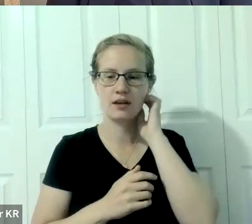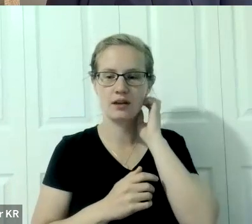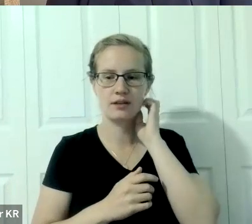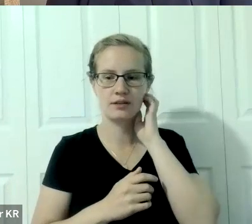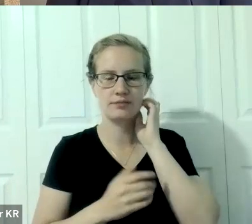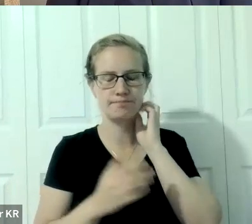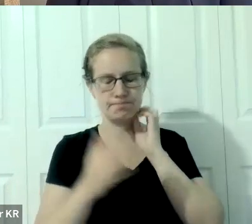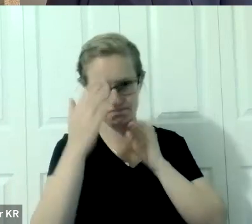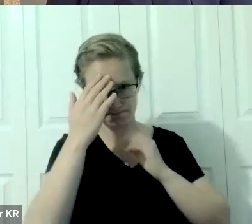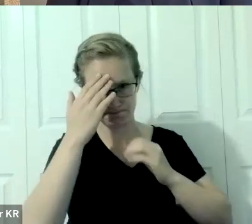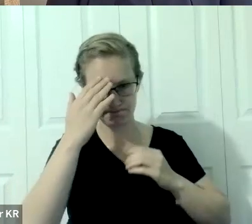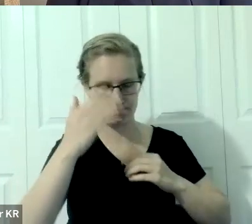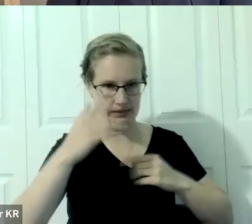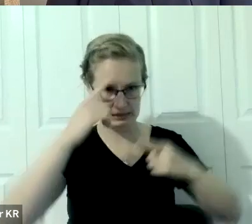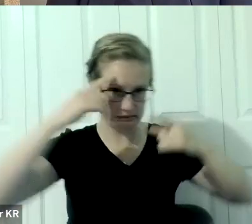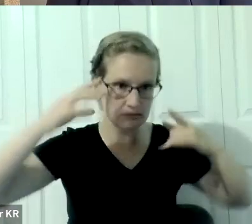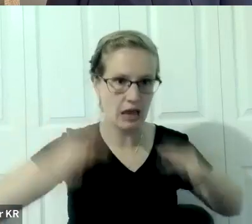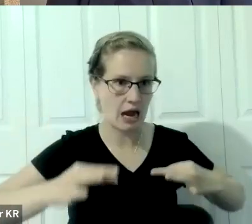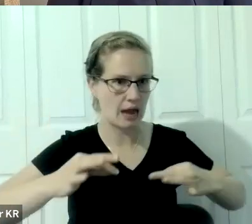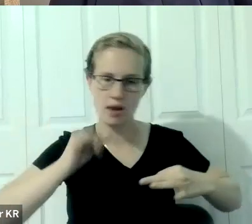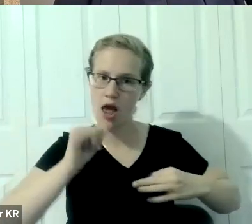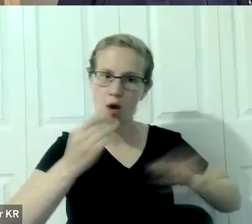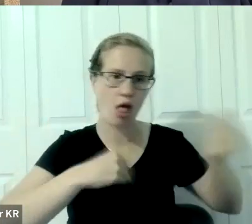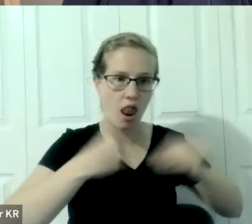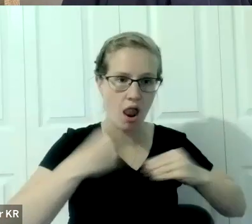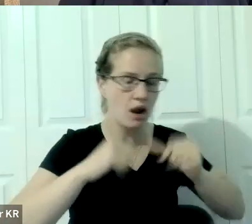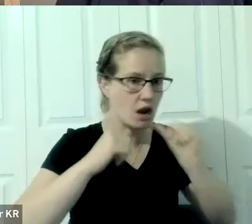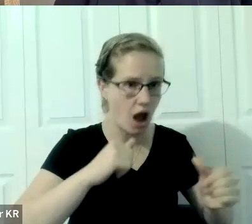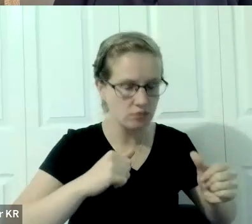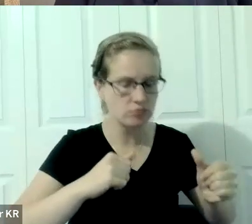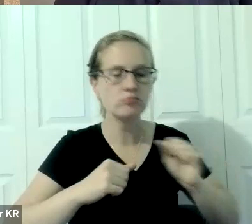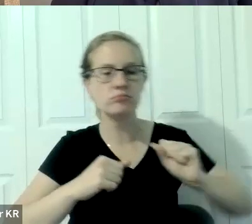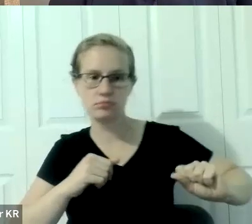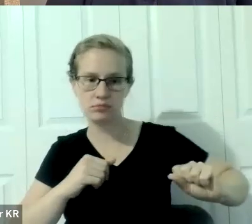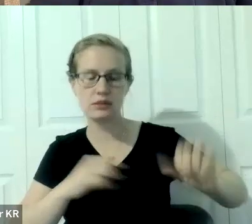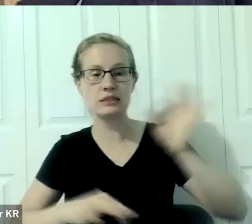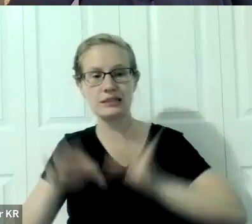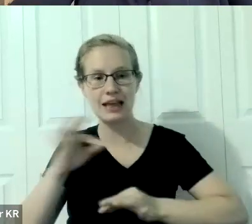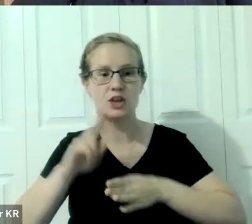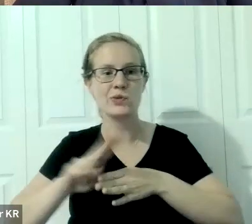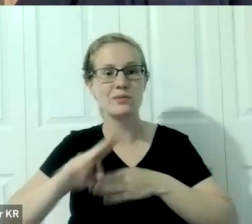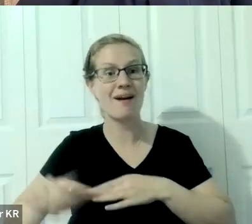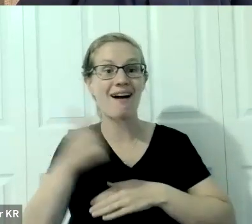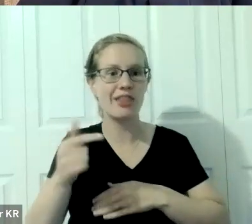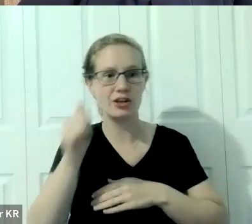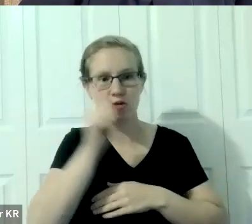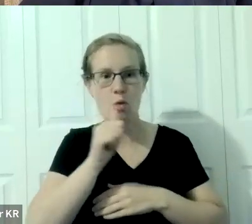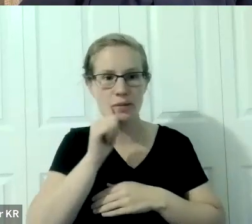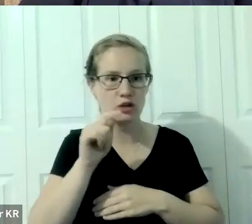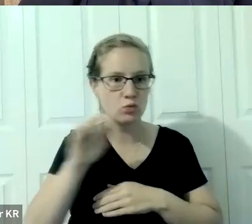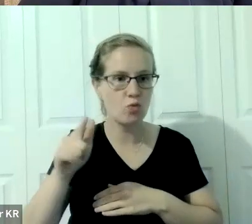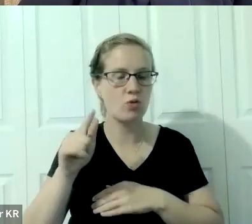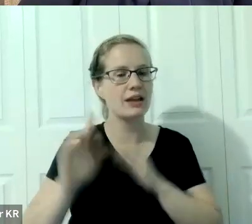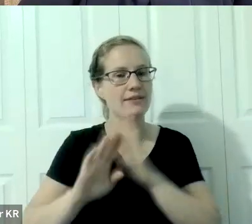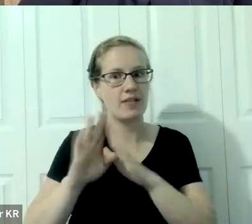consciously say, I'm not going to do that, and I'm going to use some of these other tools that I've